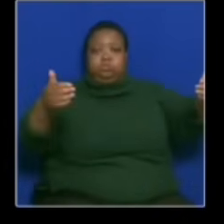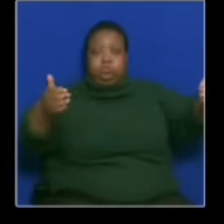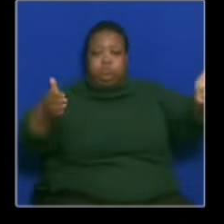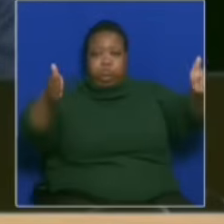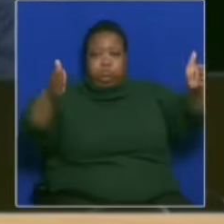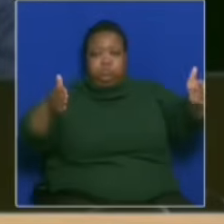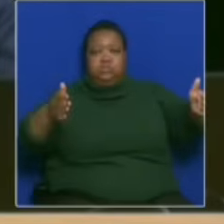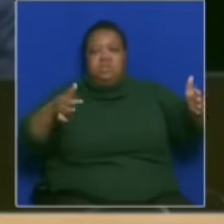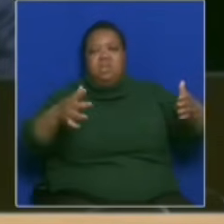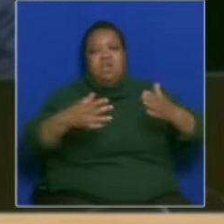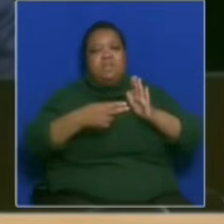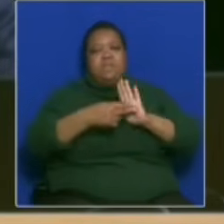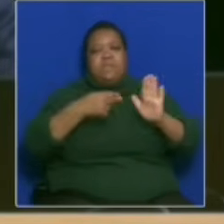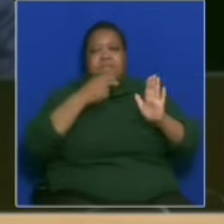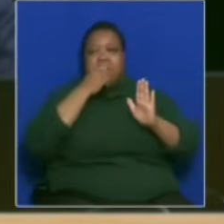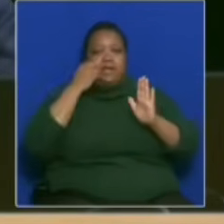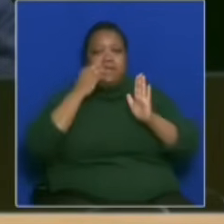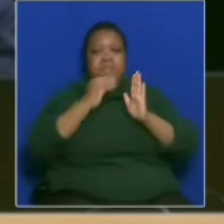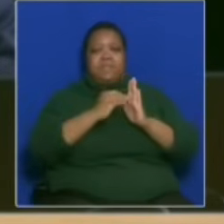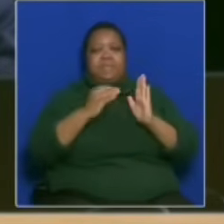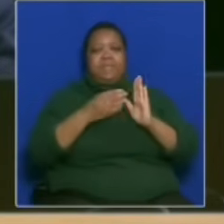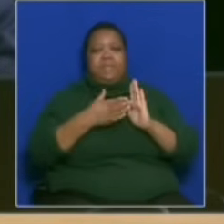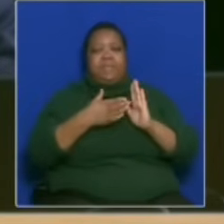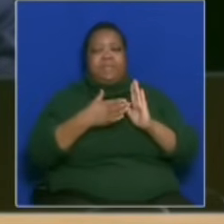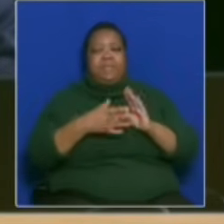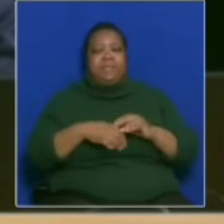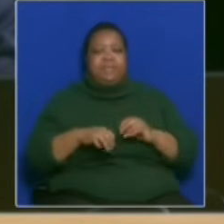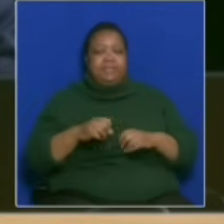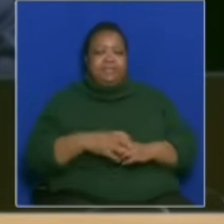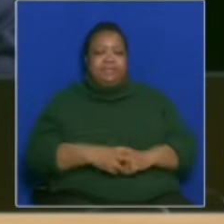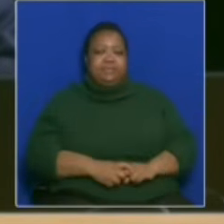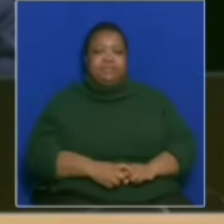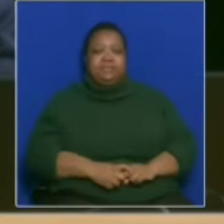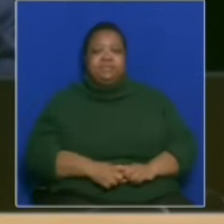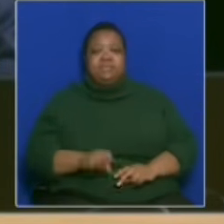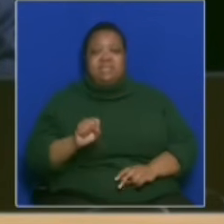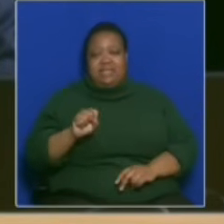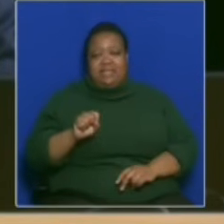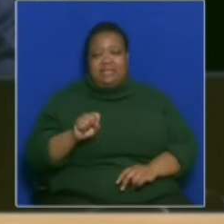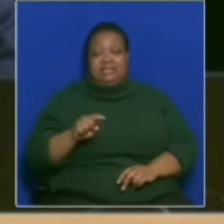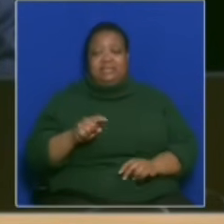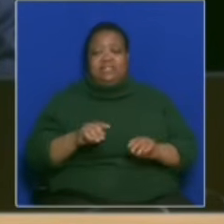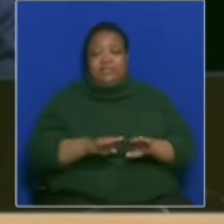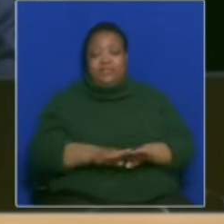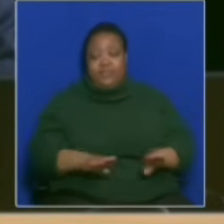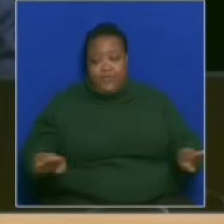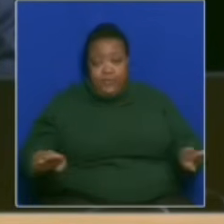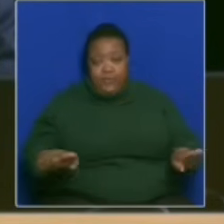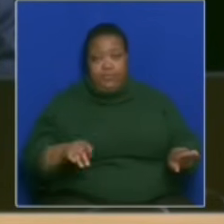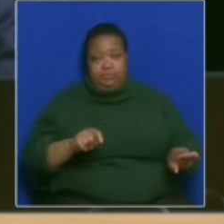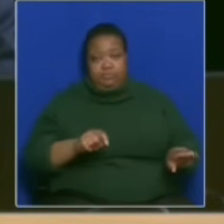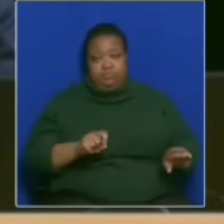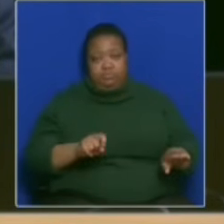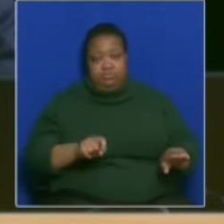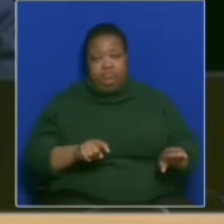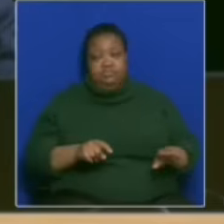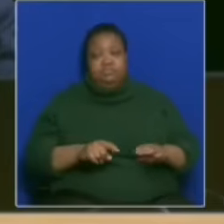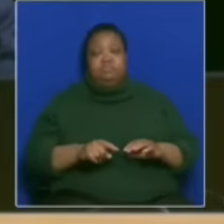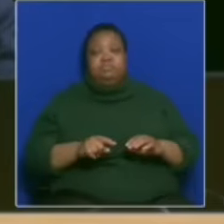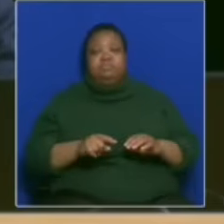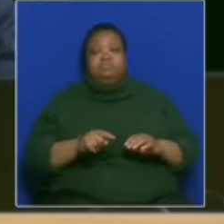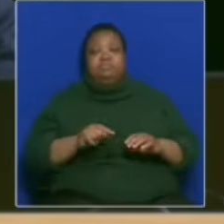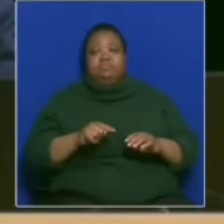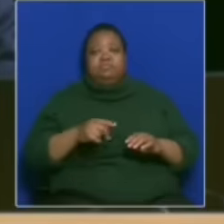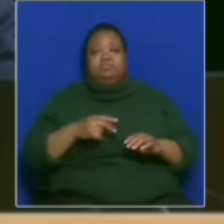branded. Yes, that's what I'm talking about. Yeah, no, what was on the floor, I think are obviously cigarette